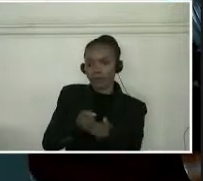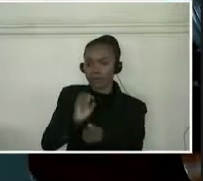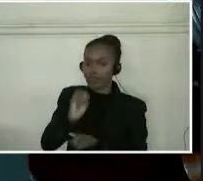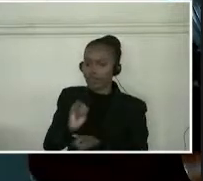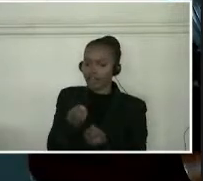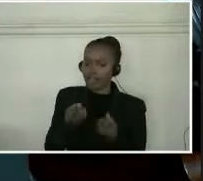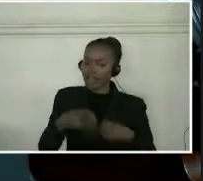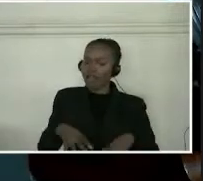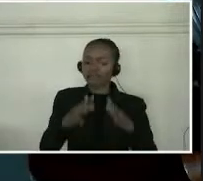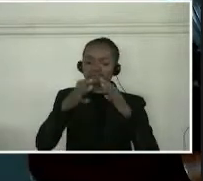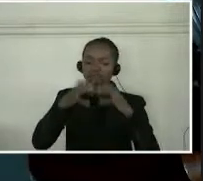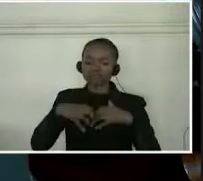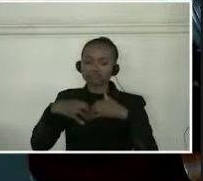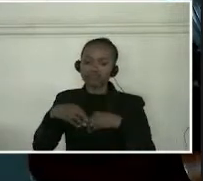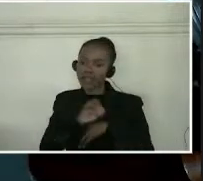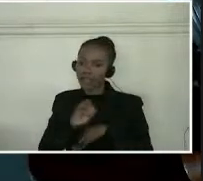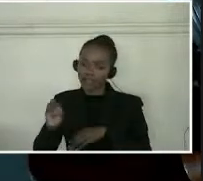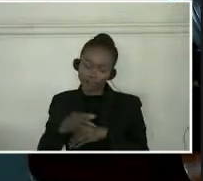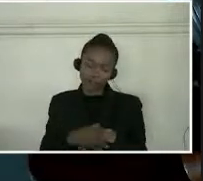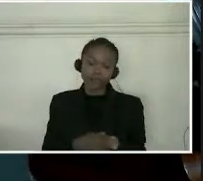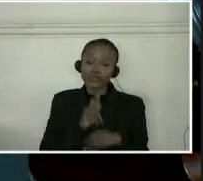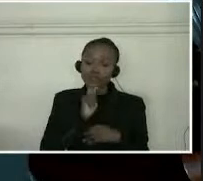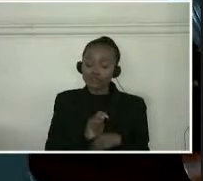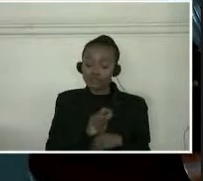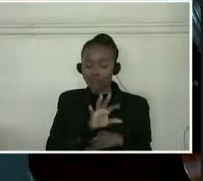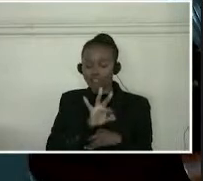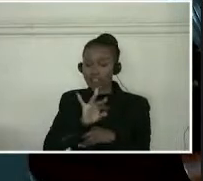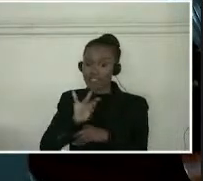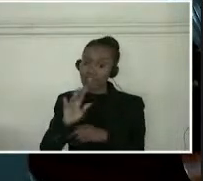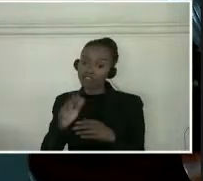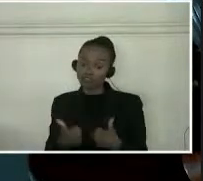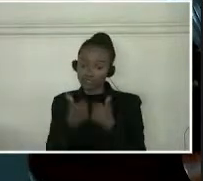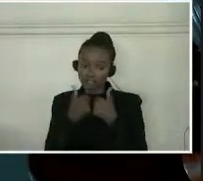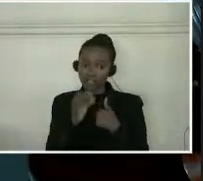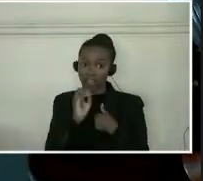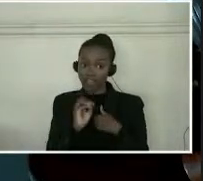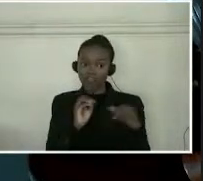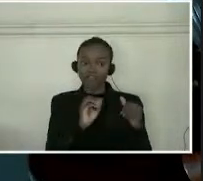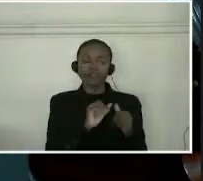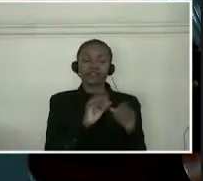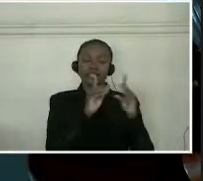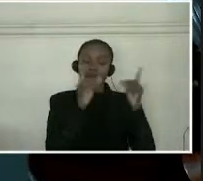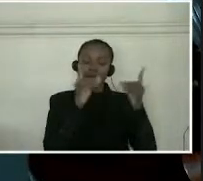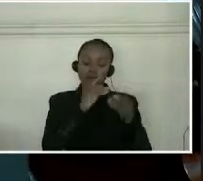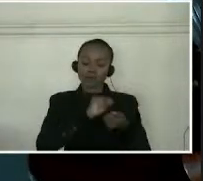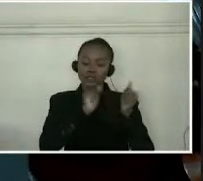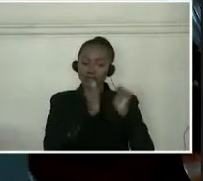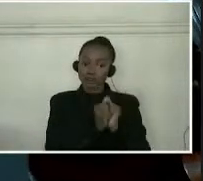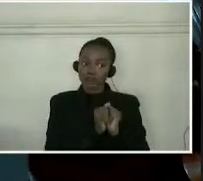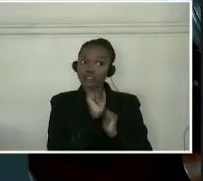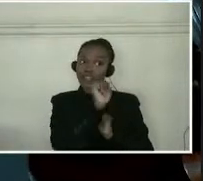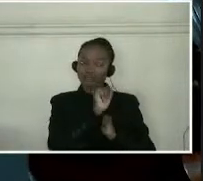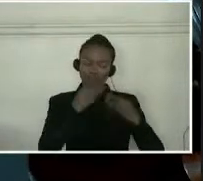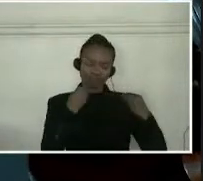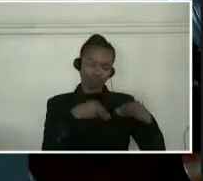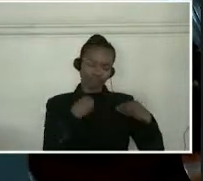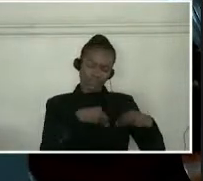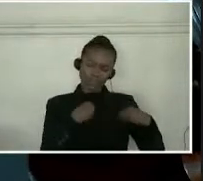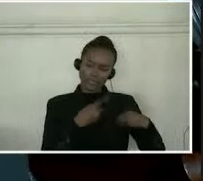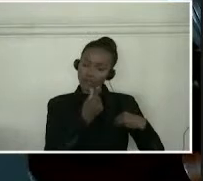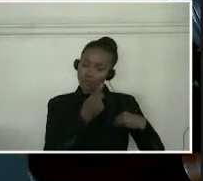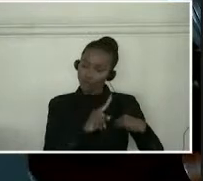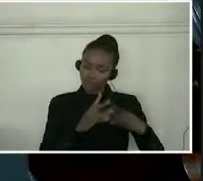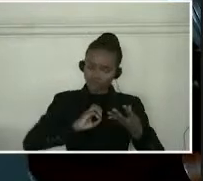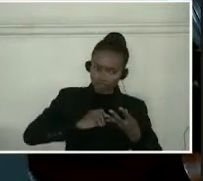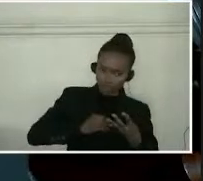concerns and having our plates for the department of sports and the creation has also had their hands busy in trying to get back on their